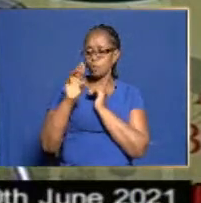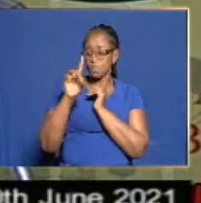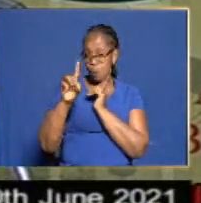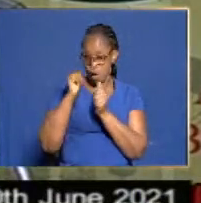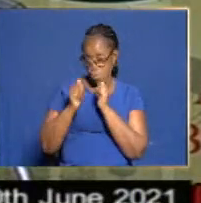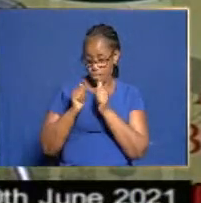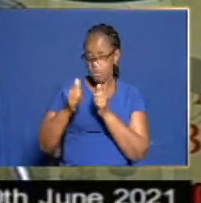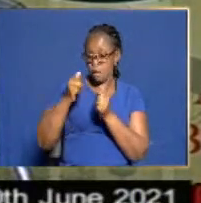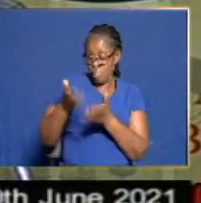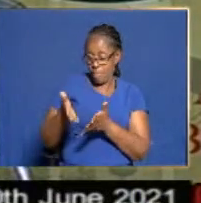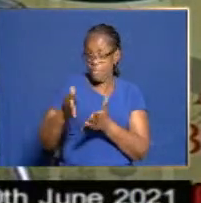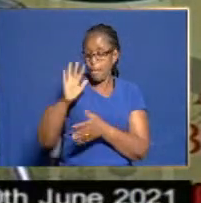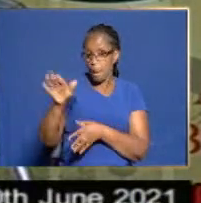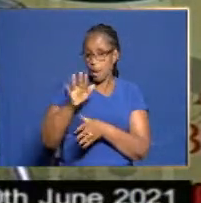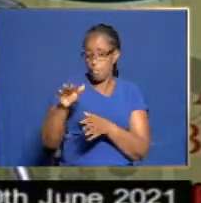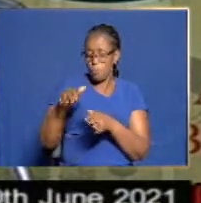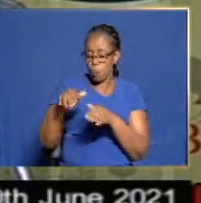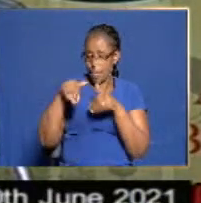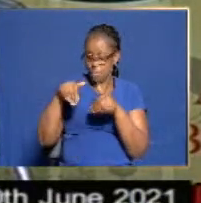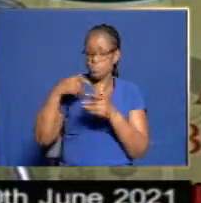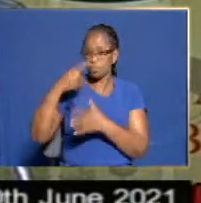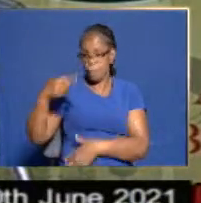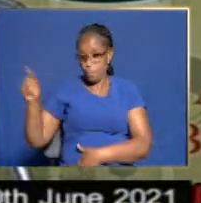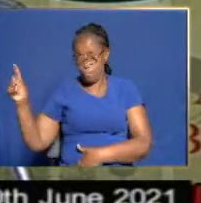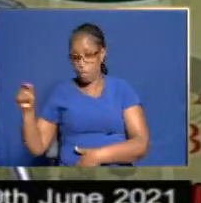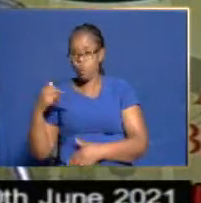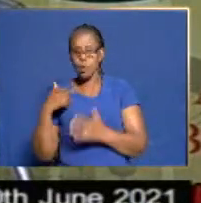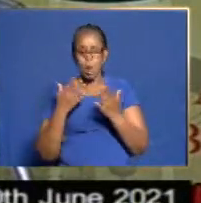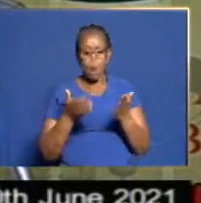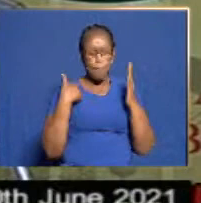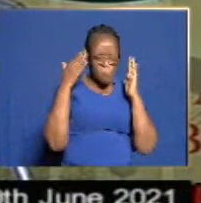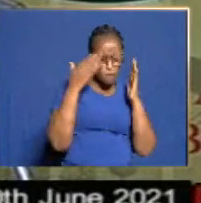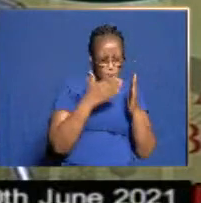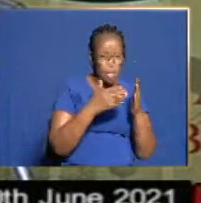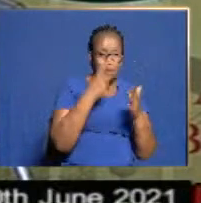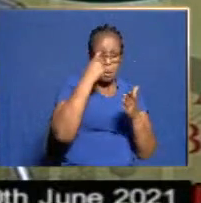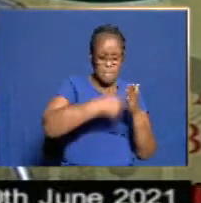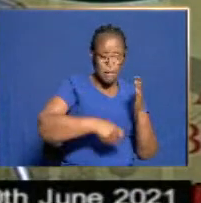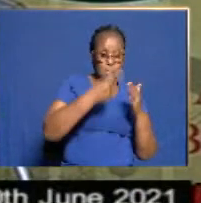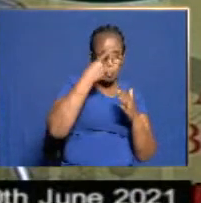Speaker, I will now turn to taxation policy measures